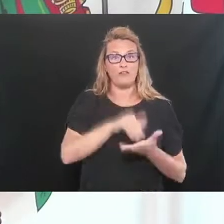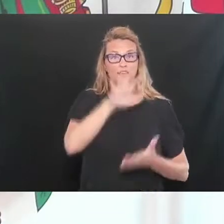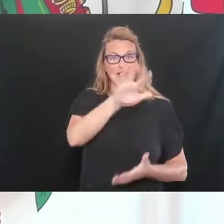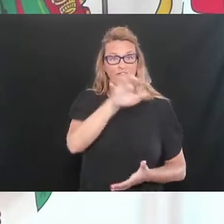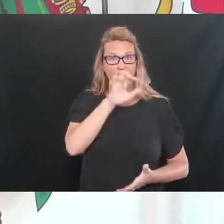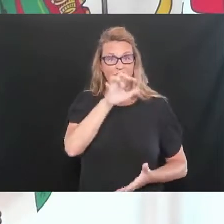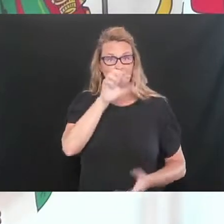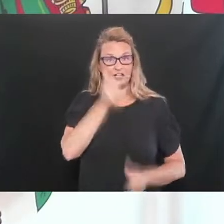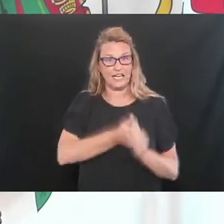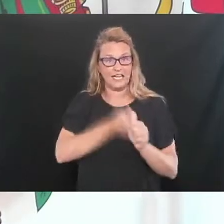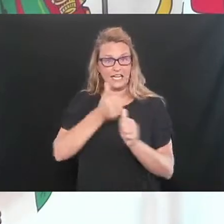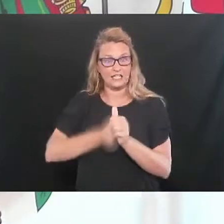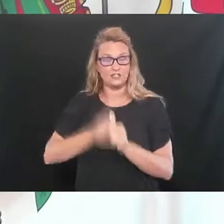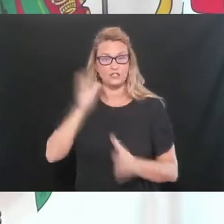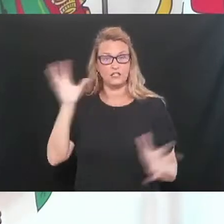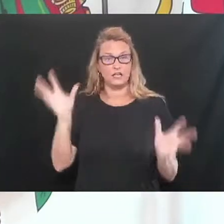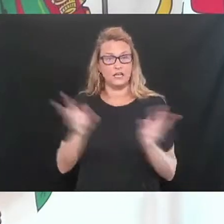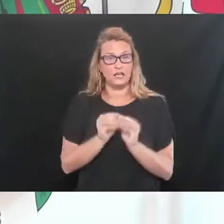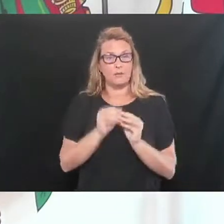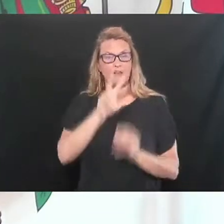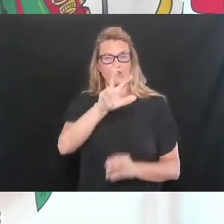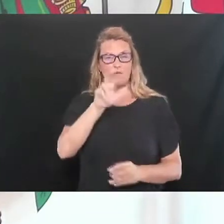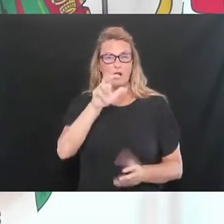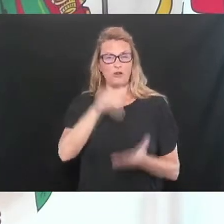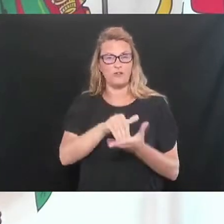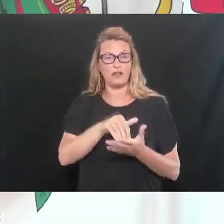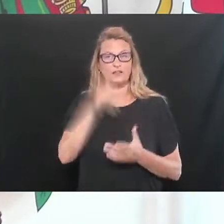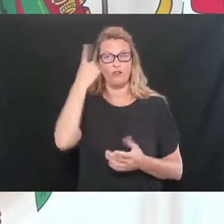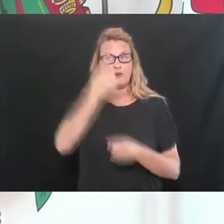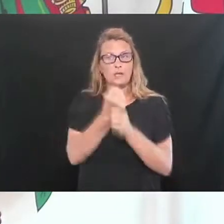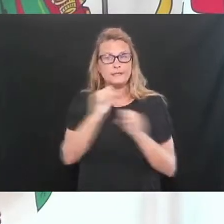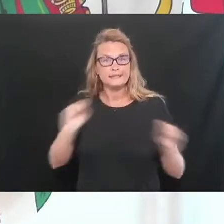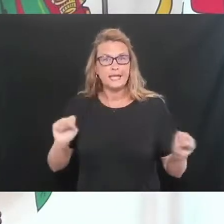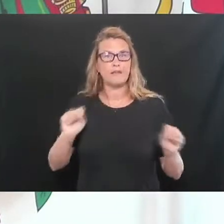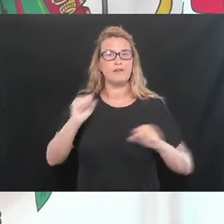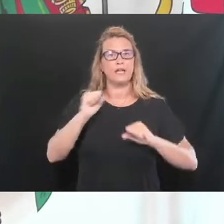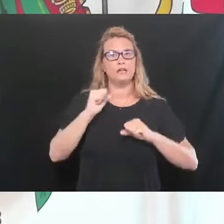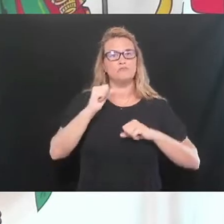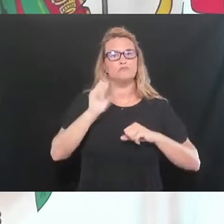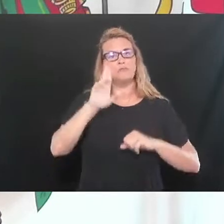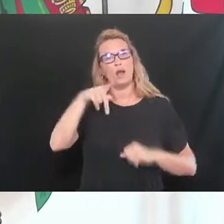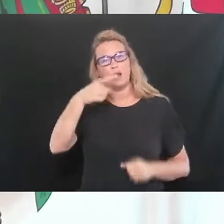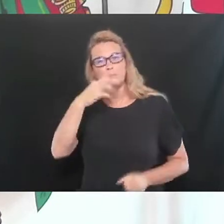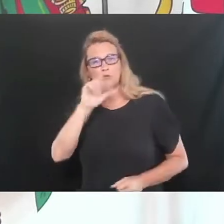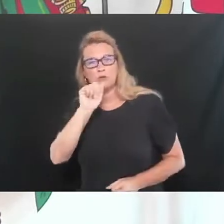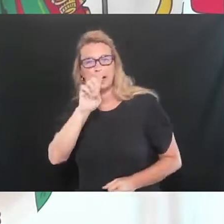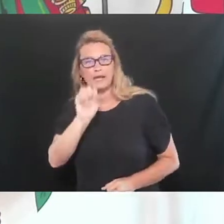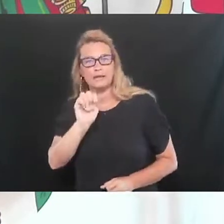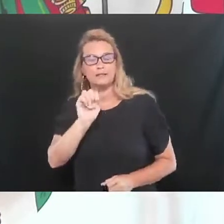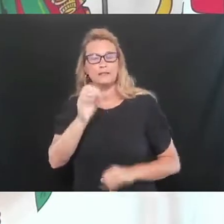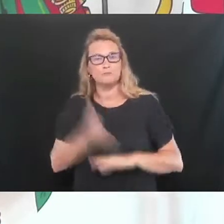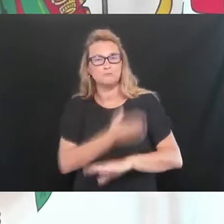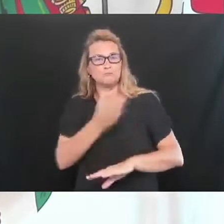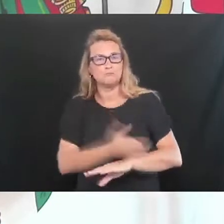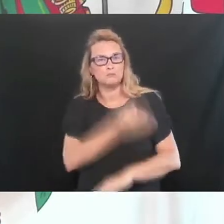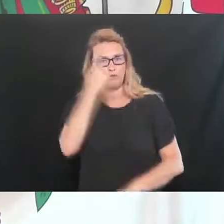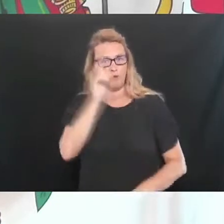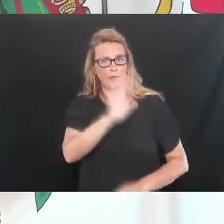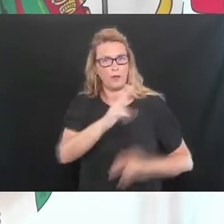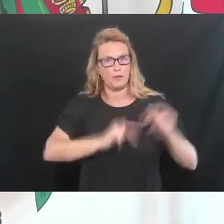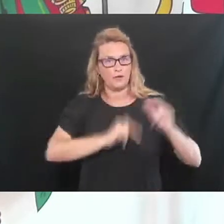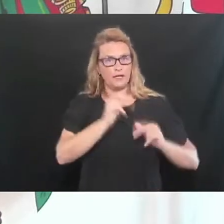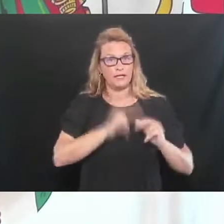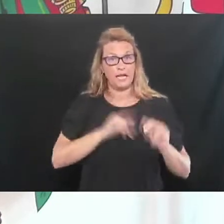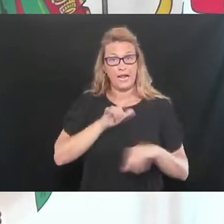will combine for $300,000. These grants will be used for safety and infrastructure upgrades. In addition to airport funding,